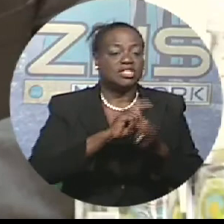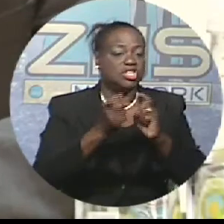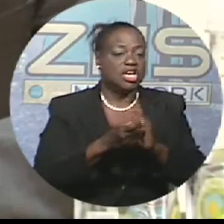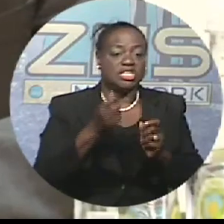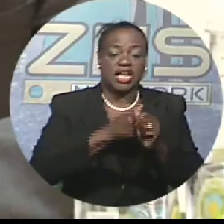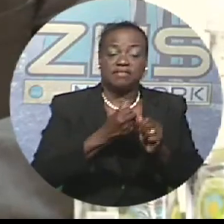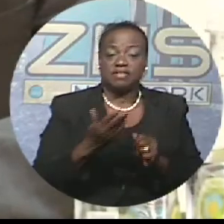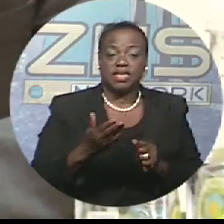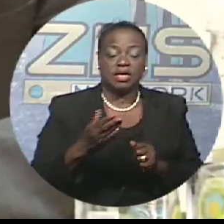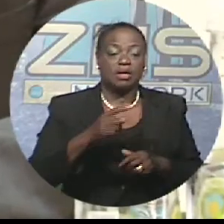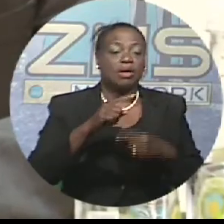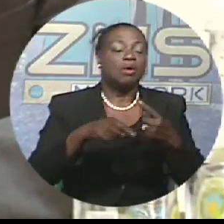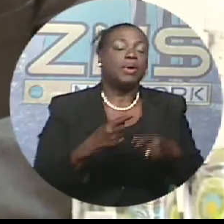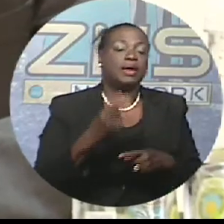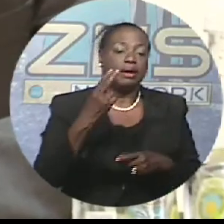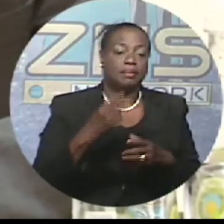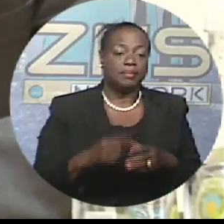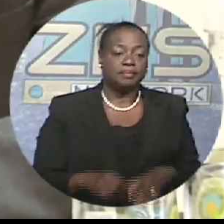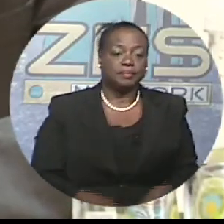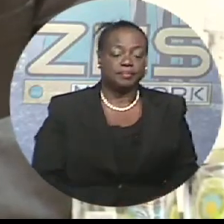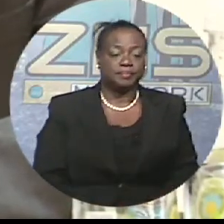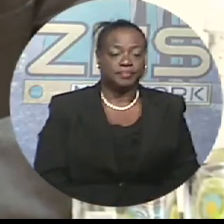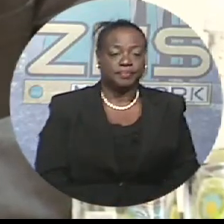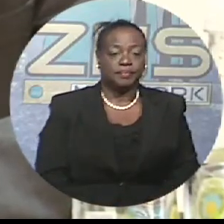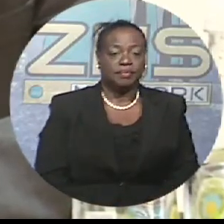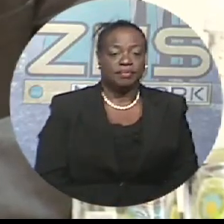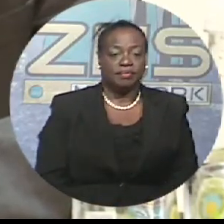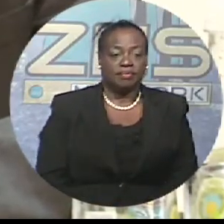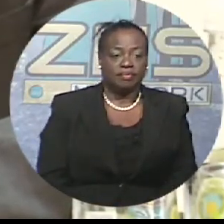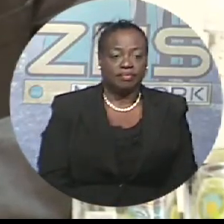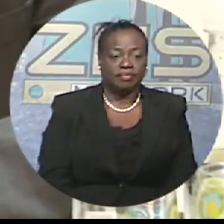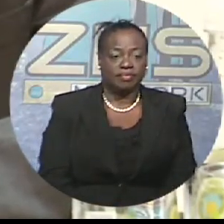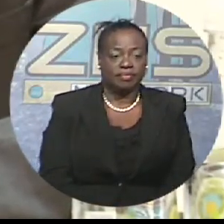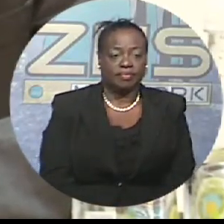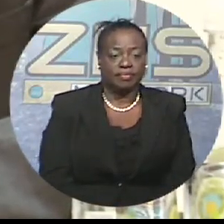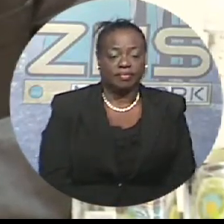up except that. Janea Noel Ferguson, ZNS Network News.